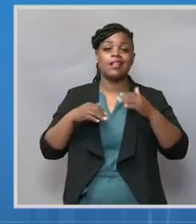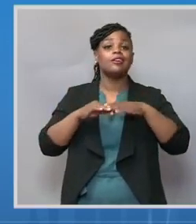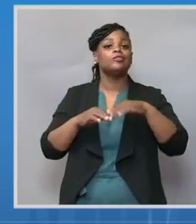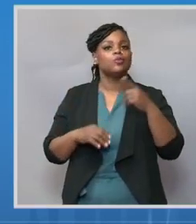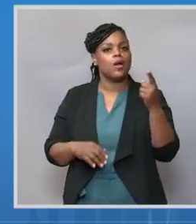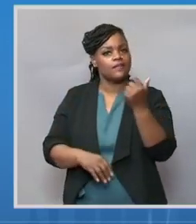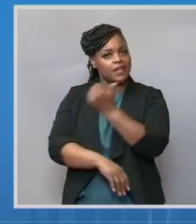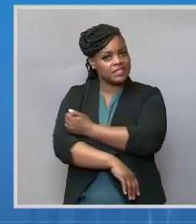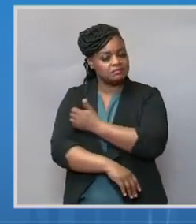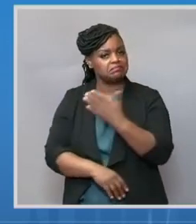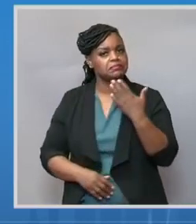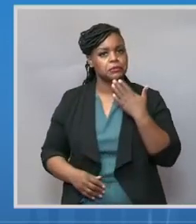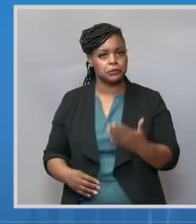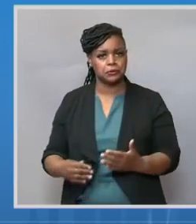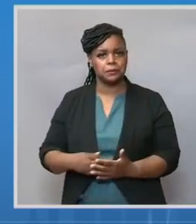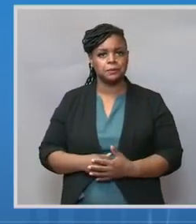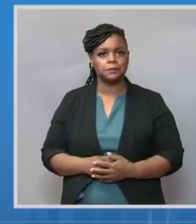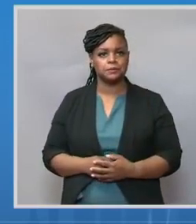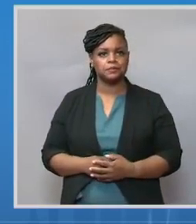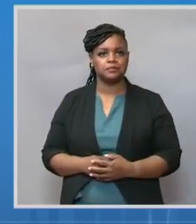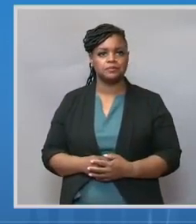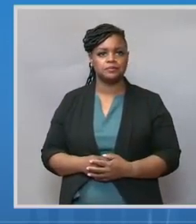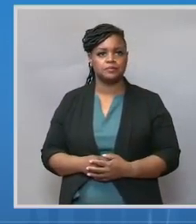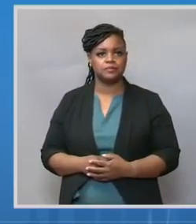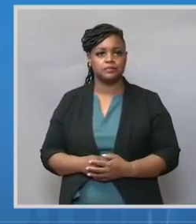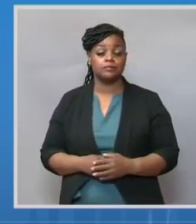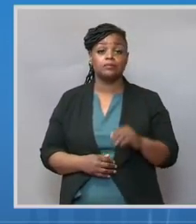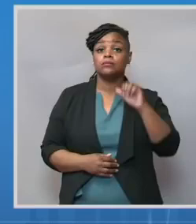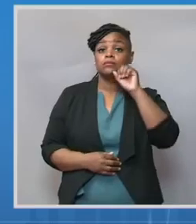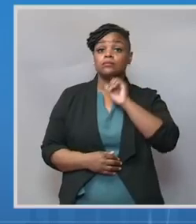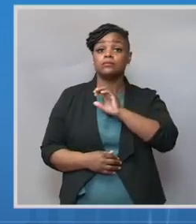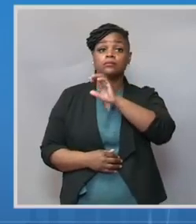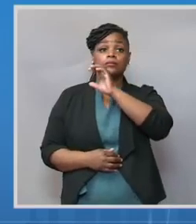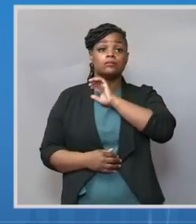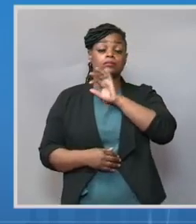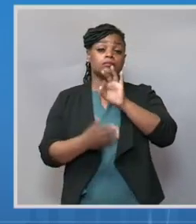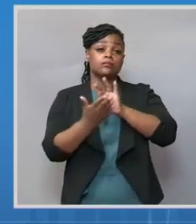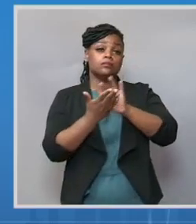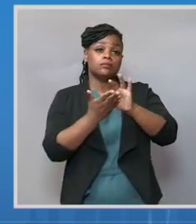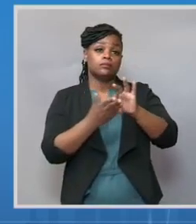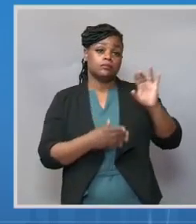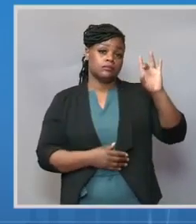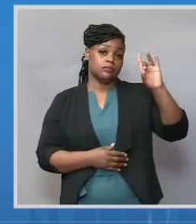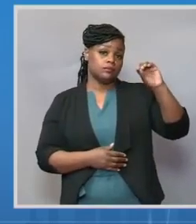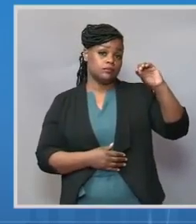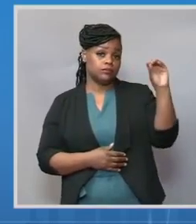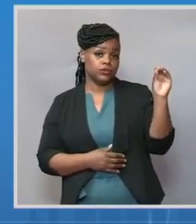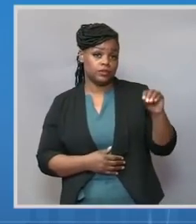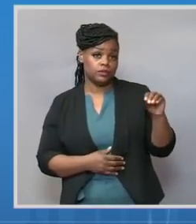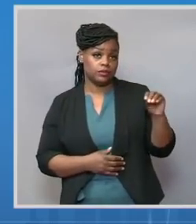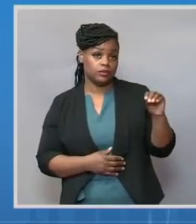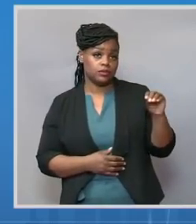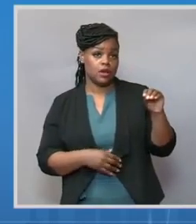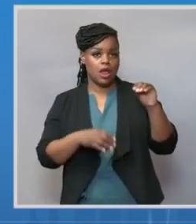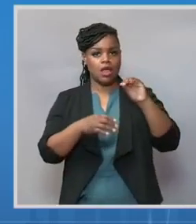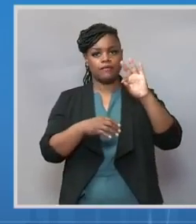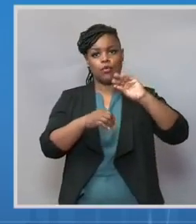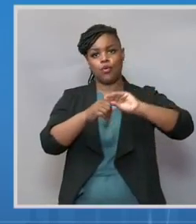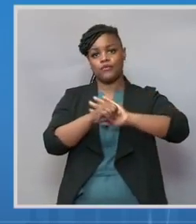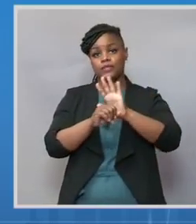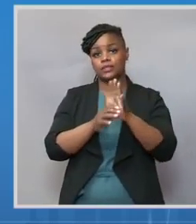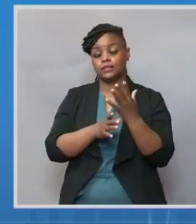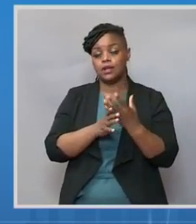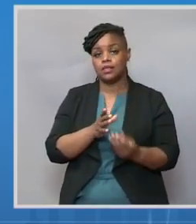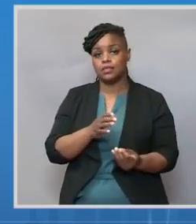Importantly, seniors accounted for 80% of COVID deaths. But now we've seen an